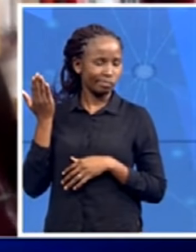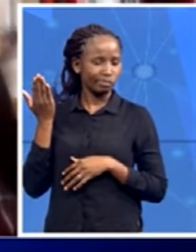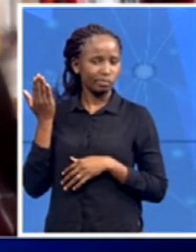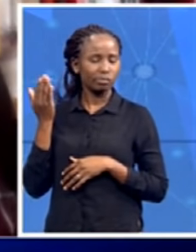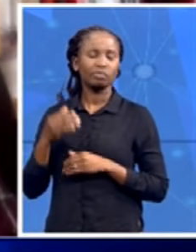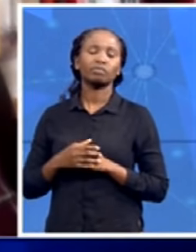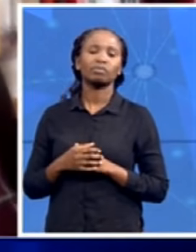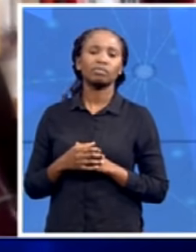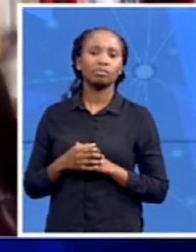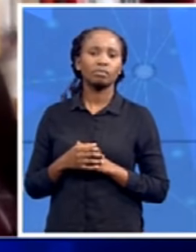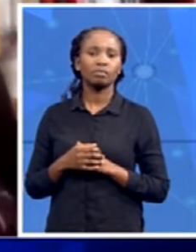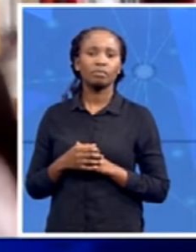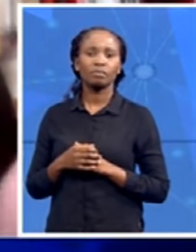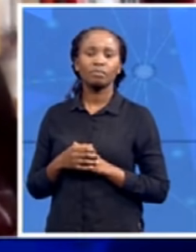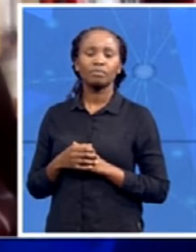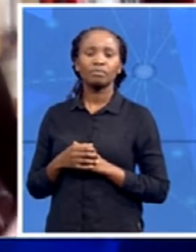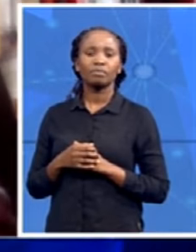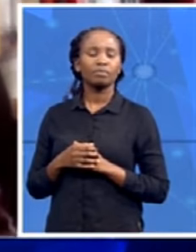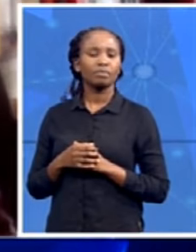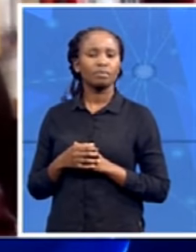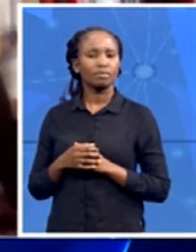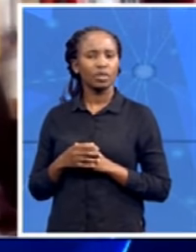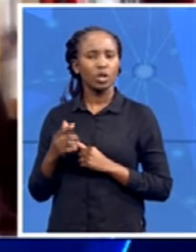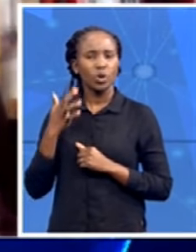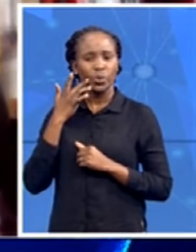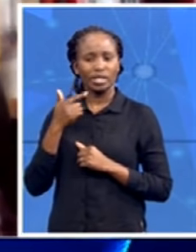from electoral participation.